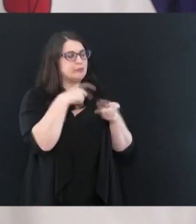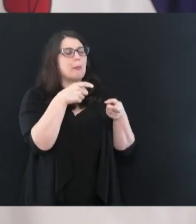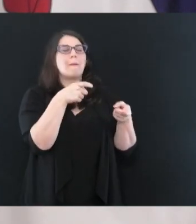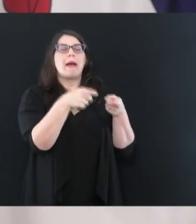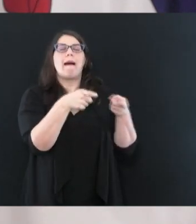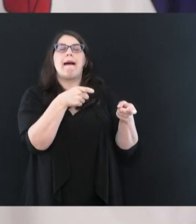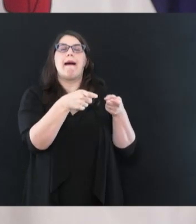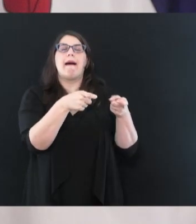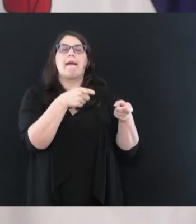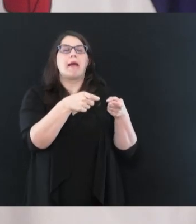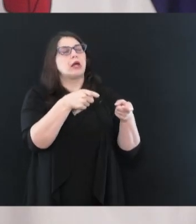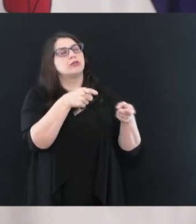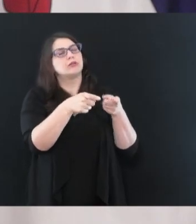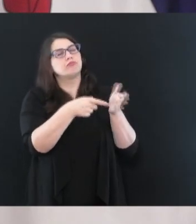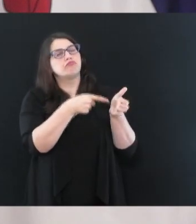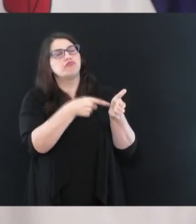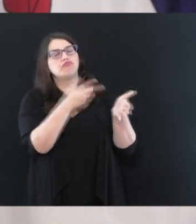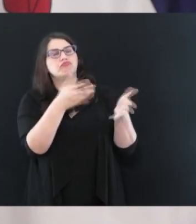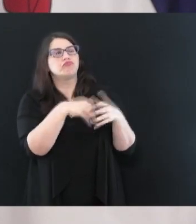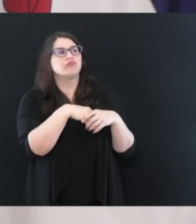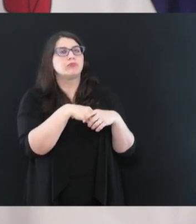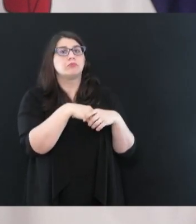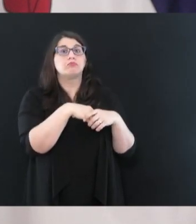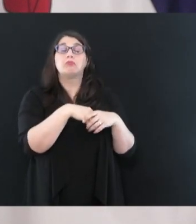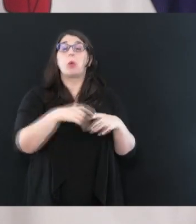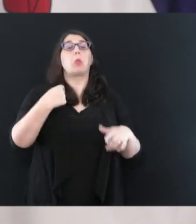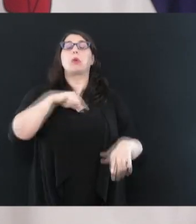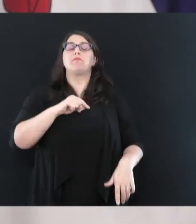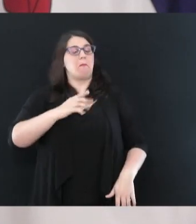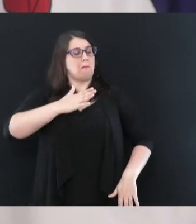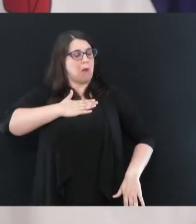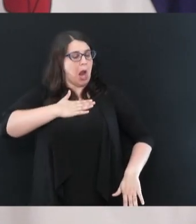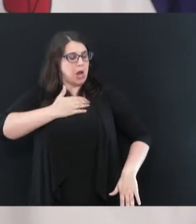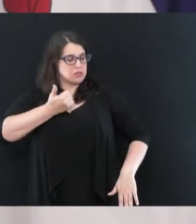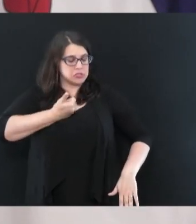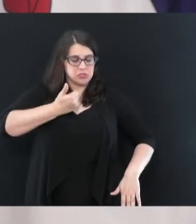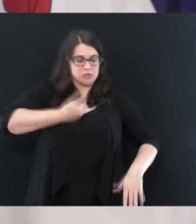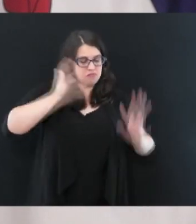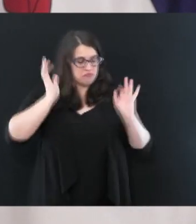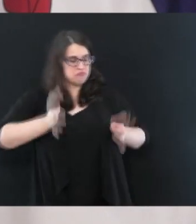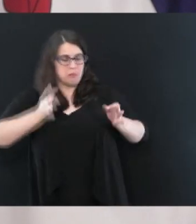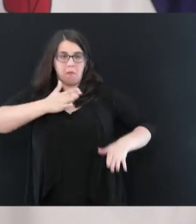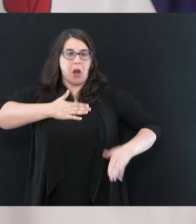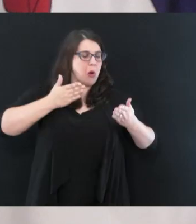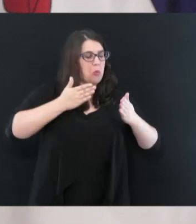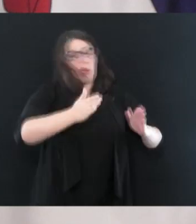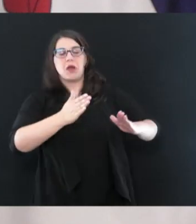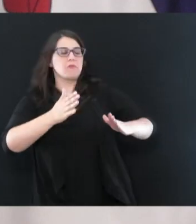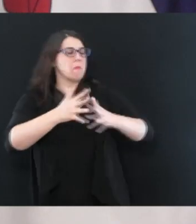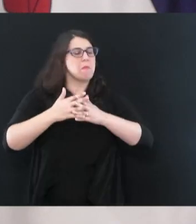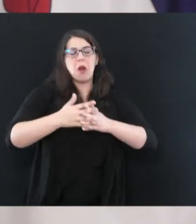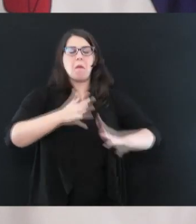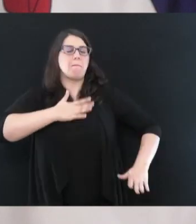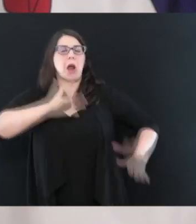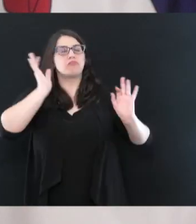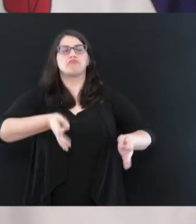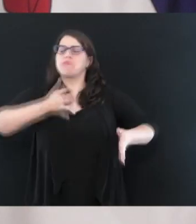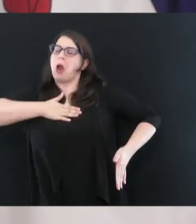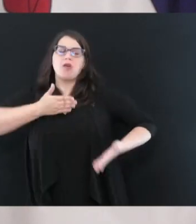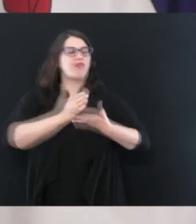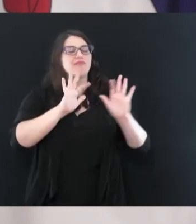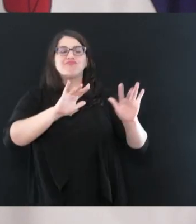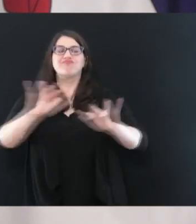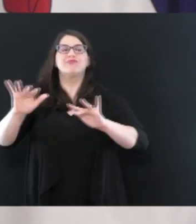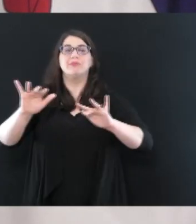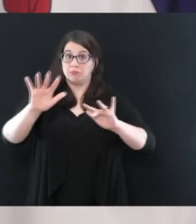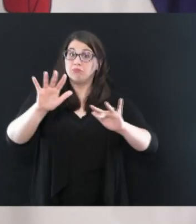we go our own ways, and that is what has made America so great in so many